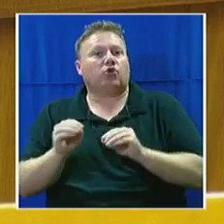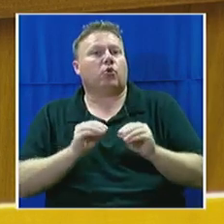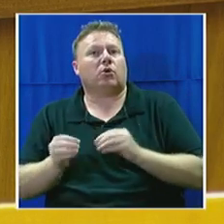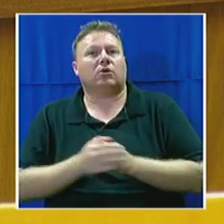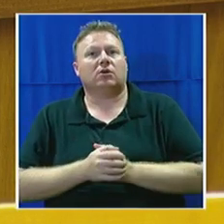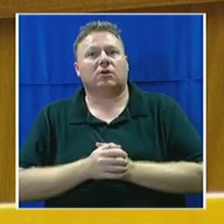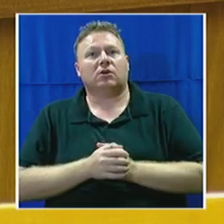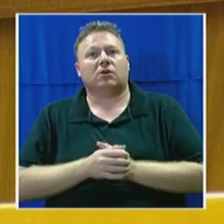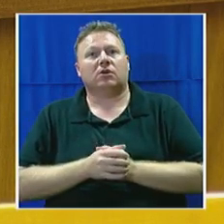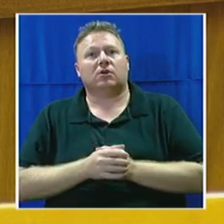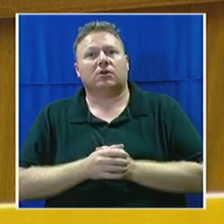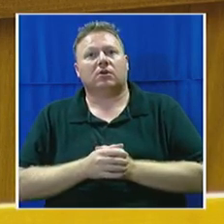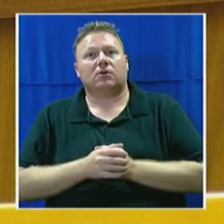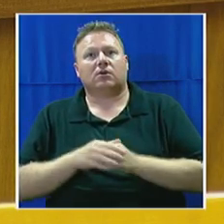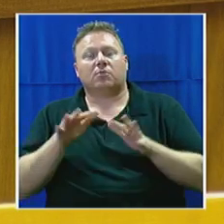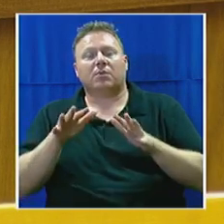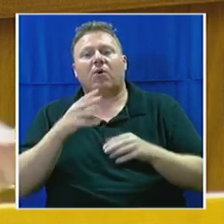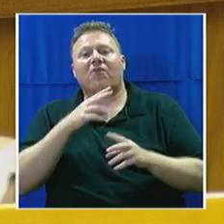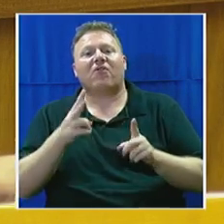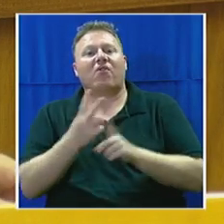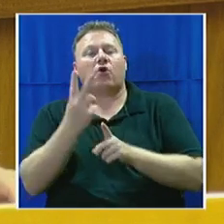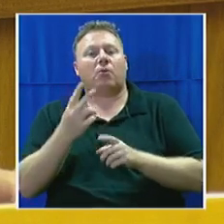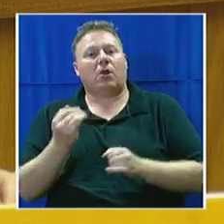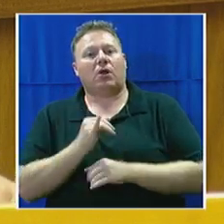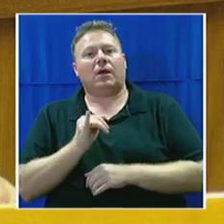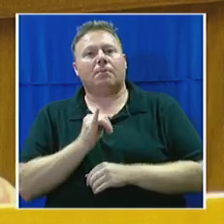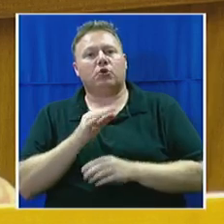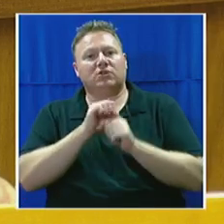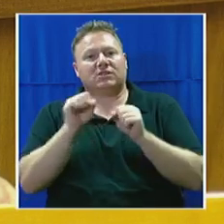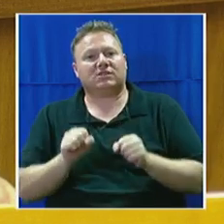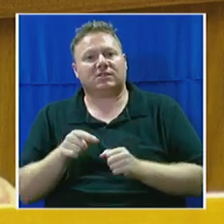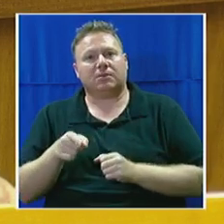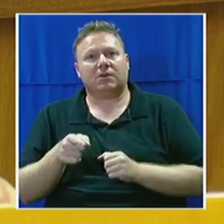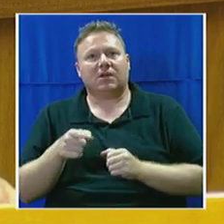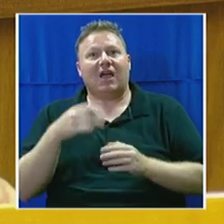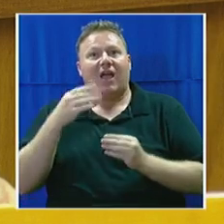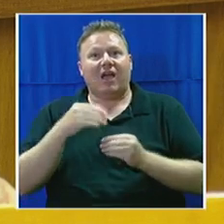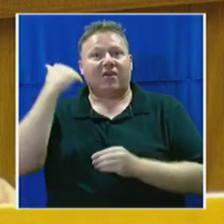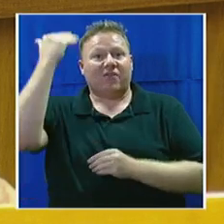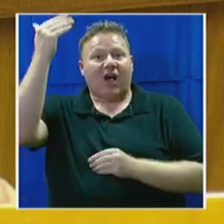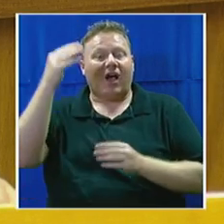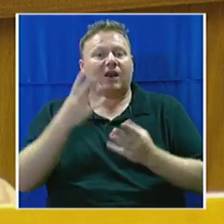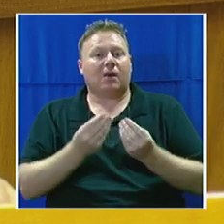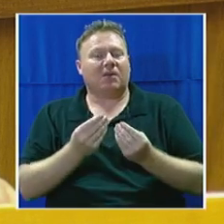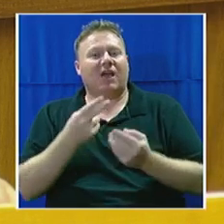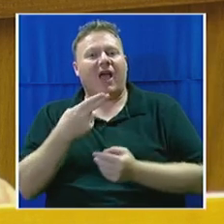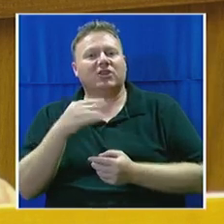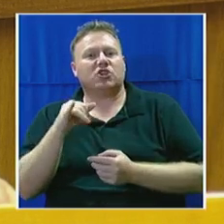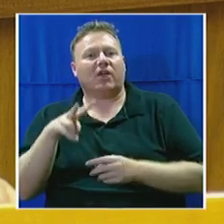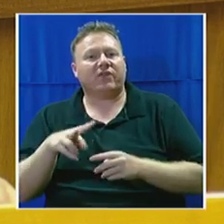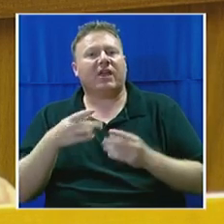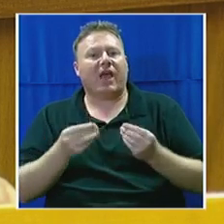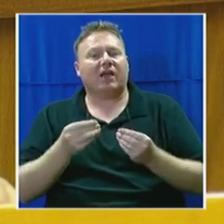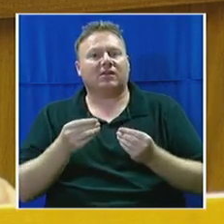targets those with vulnerable immune systems, and we have the highest numbers of HIV and TB patients in the